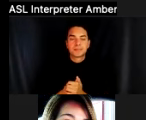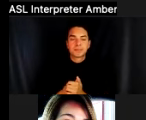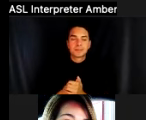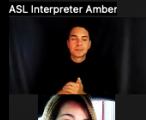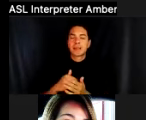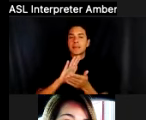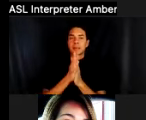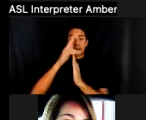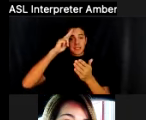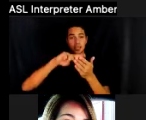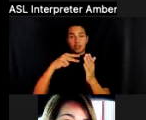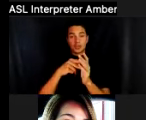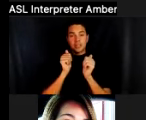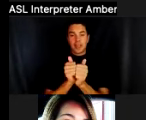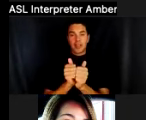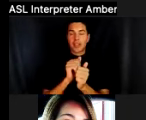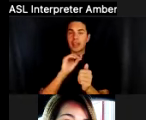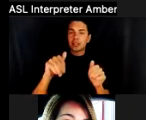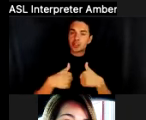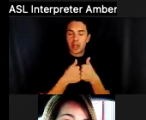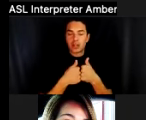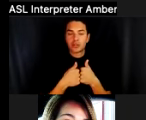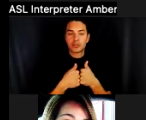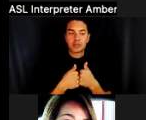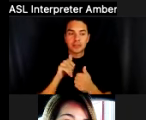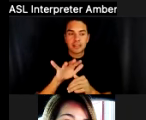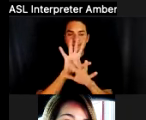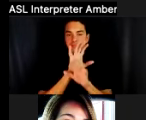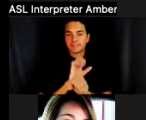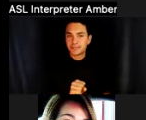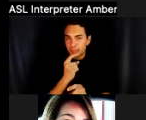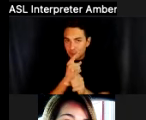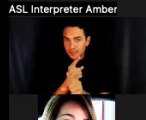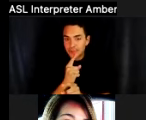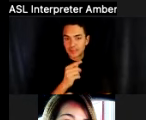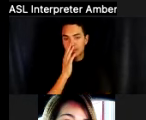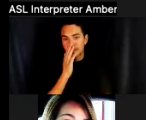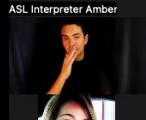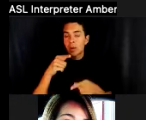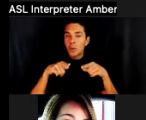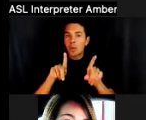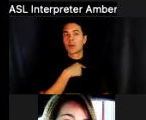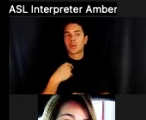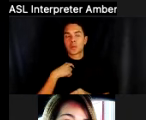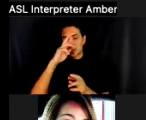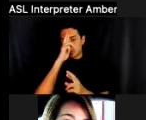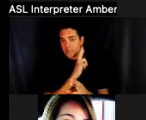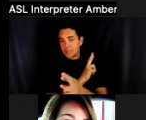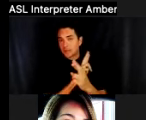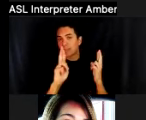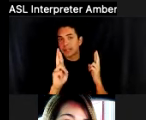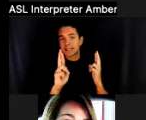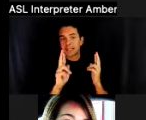intentional about that challenge of norms, while we're also respecting the